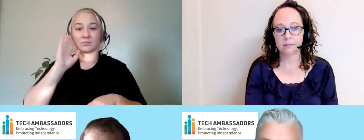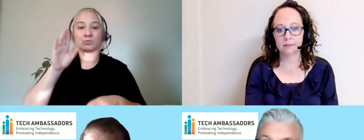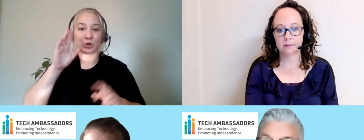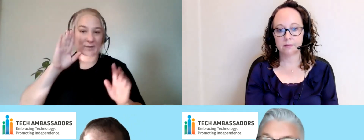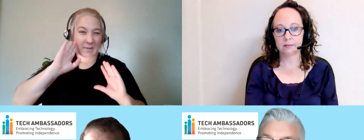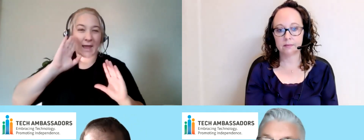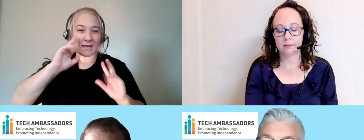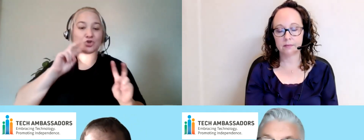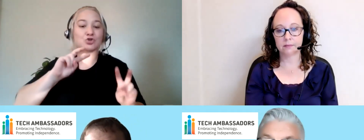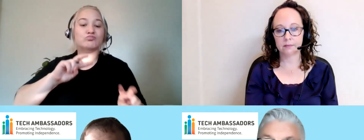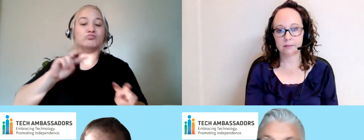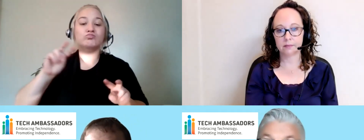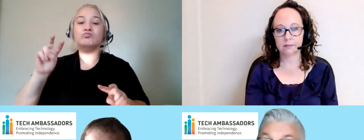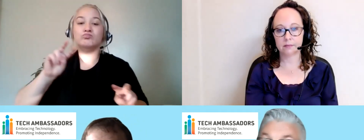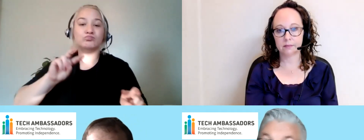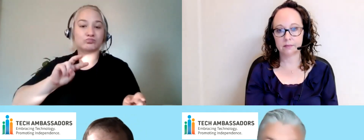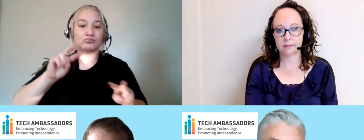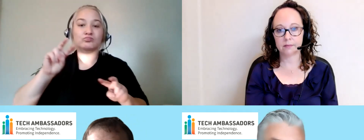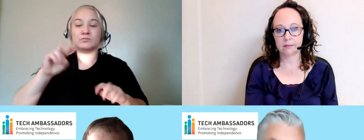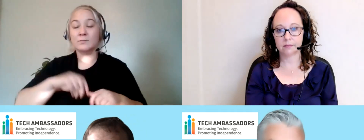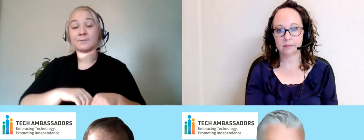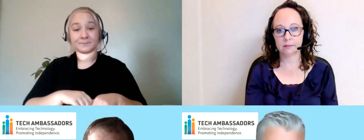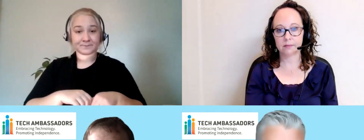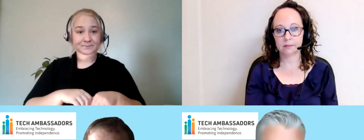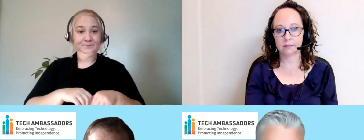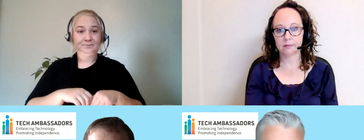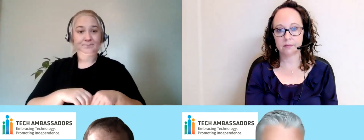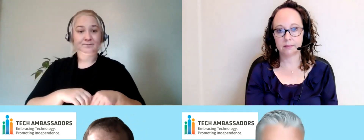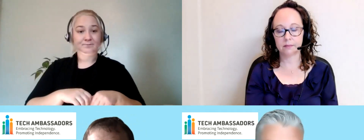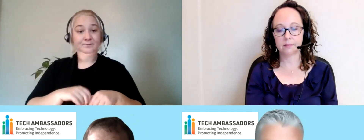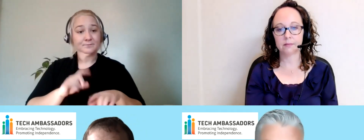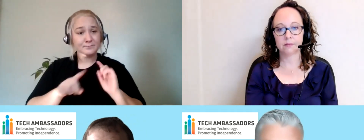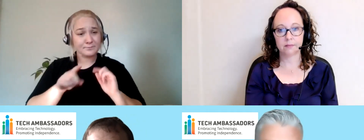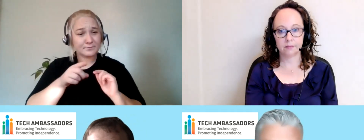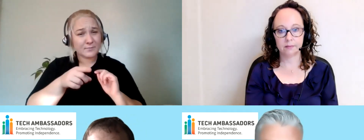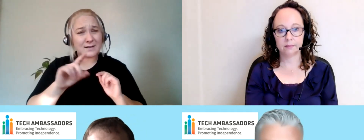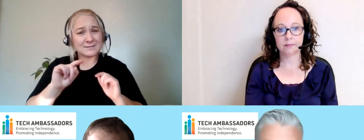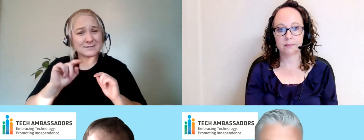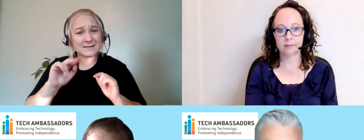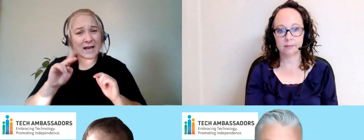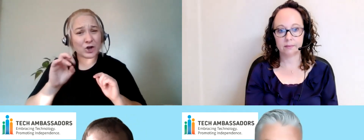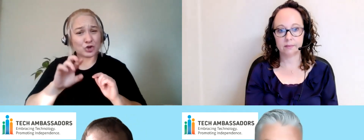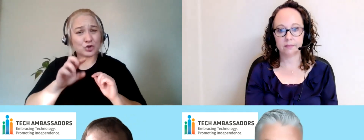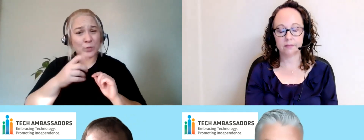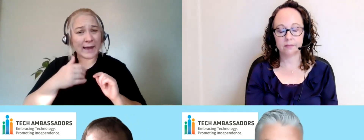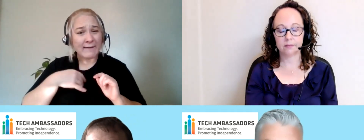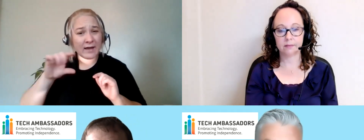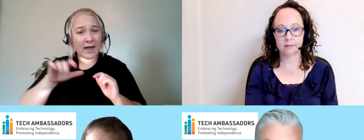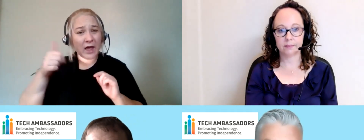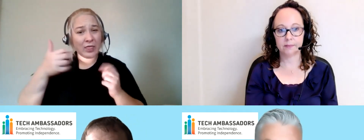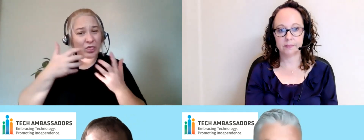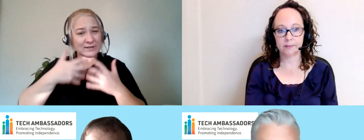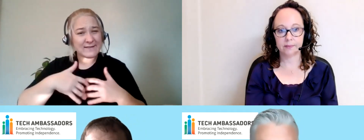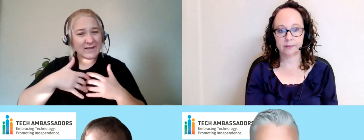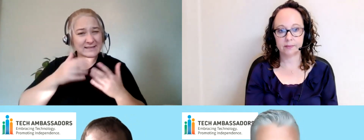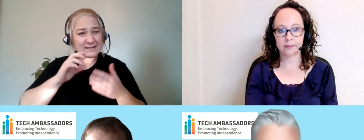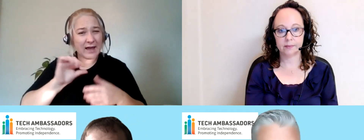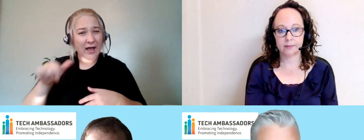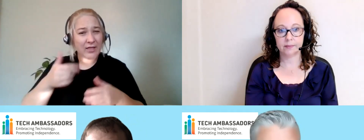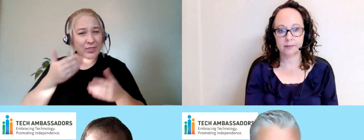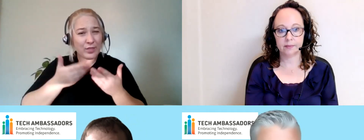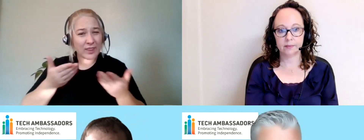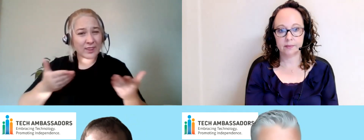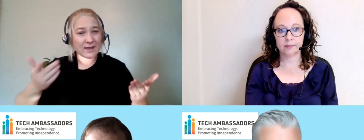that. But you've got some other devices and things that we got sort